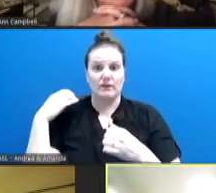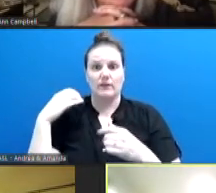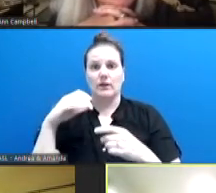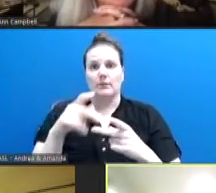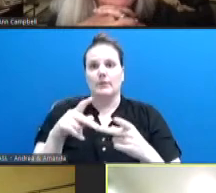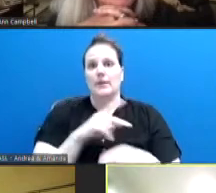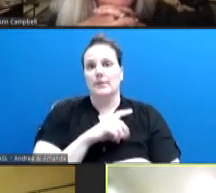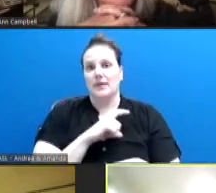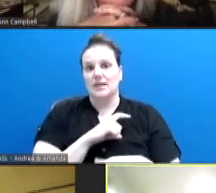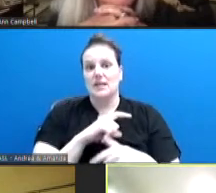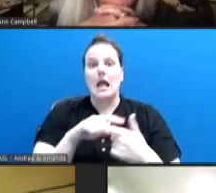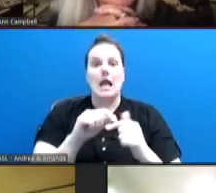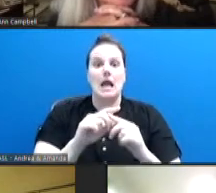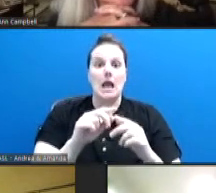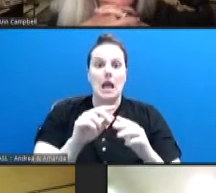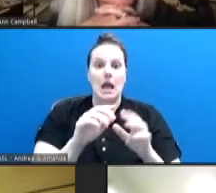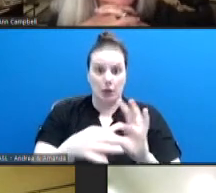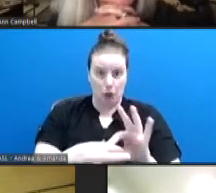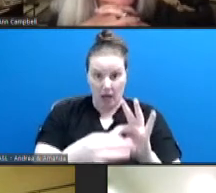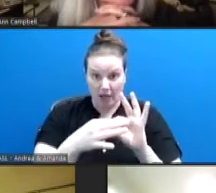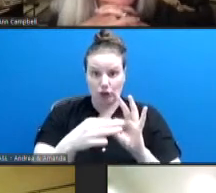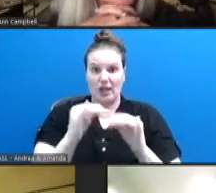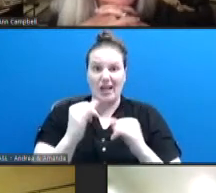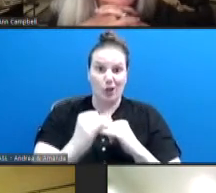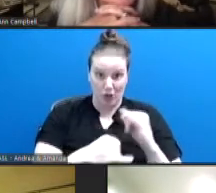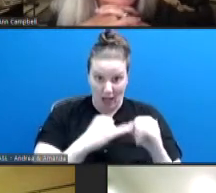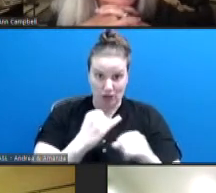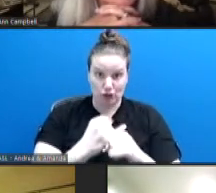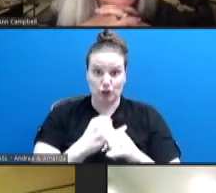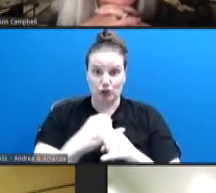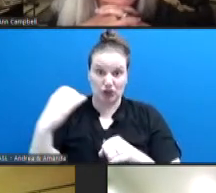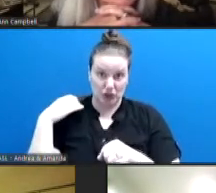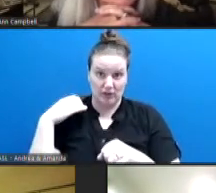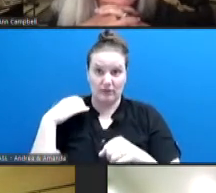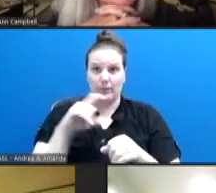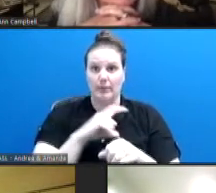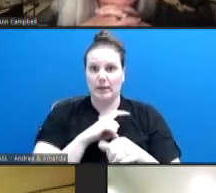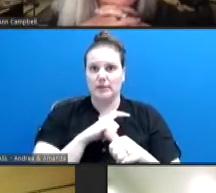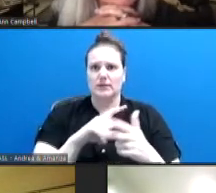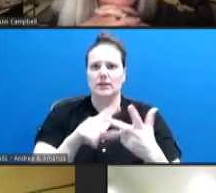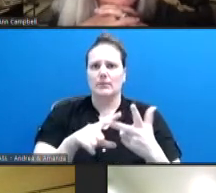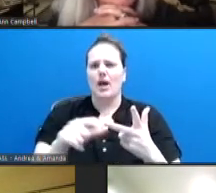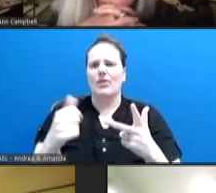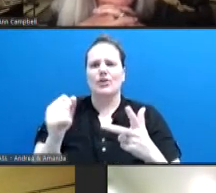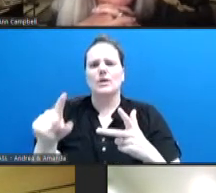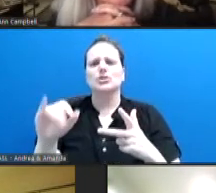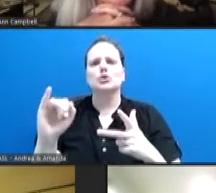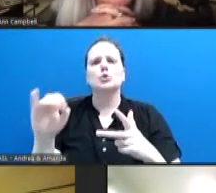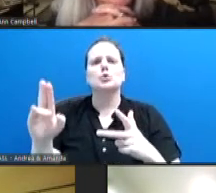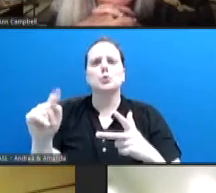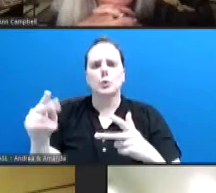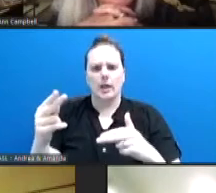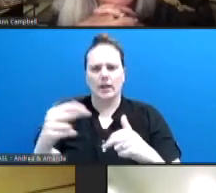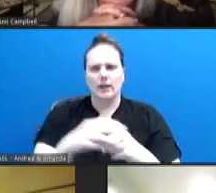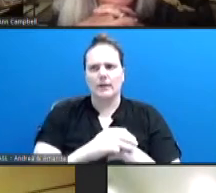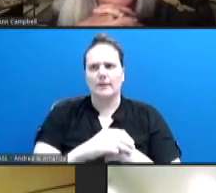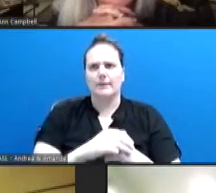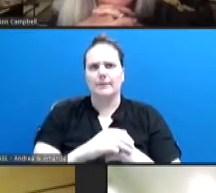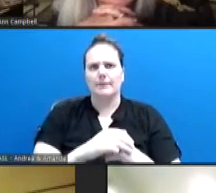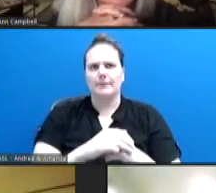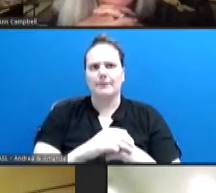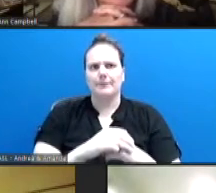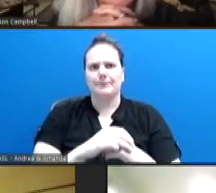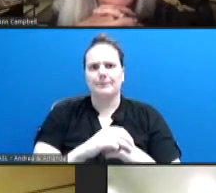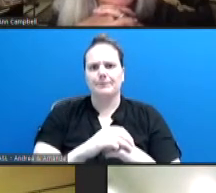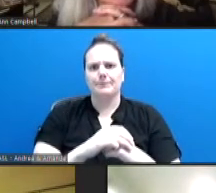of Chiefs of Police. International, okay, thank you. And then my other question was really for Judith, because I saw on the